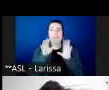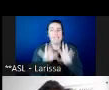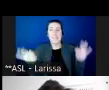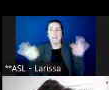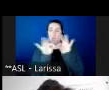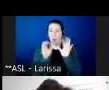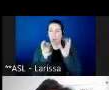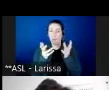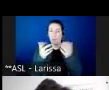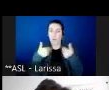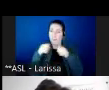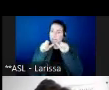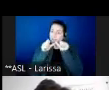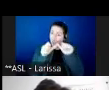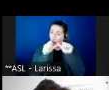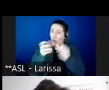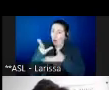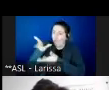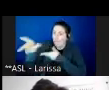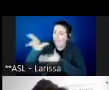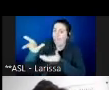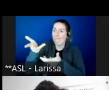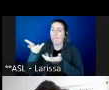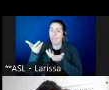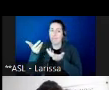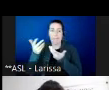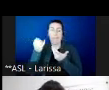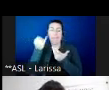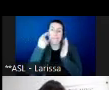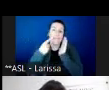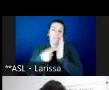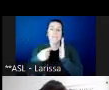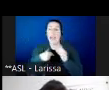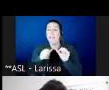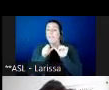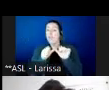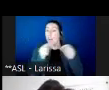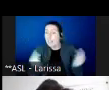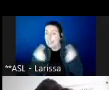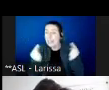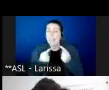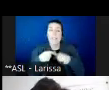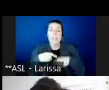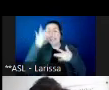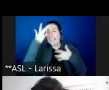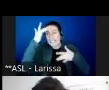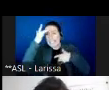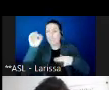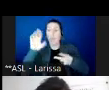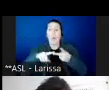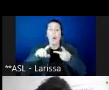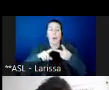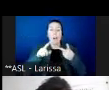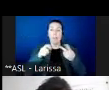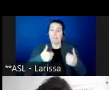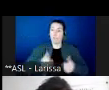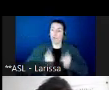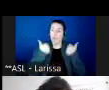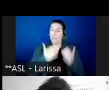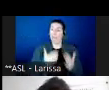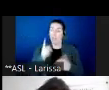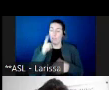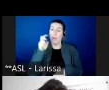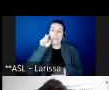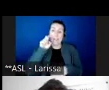people who experience chronic illnesses or survivors of sexual violence. So one of the